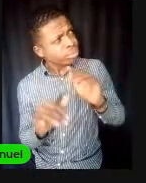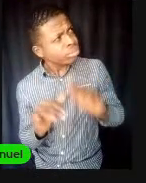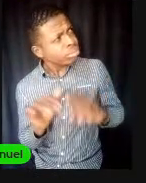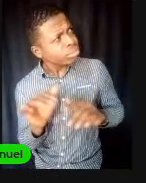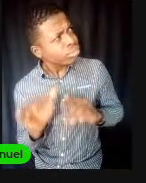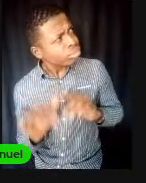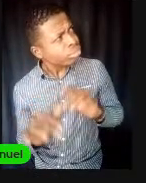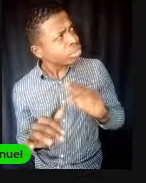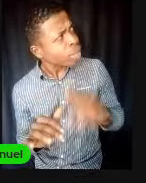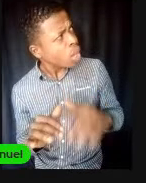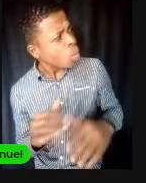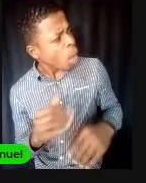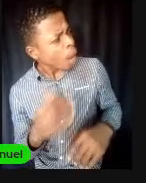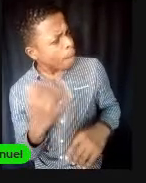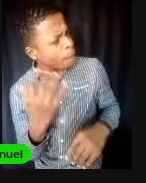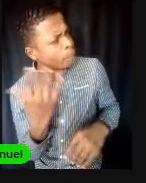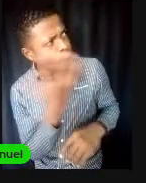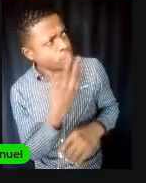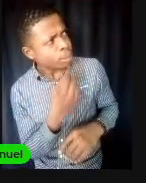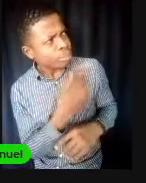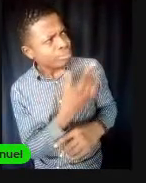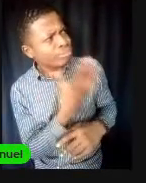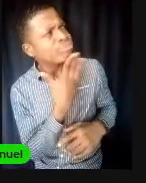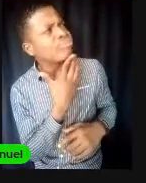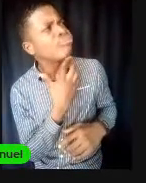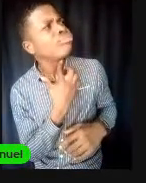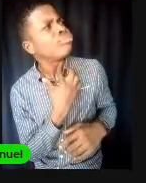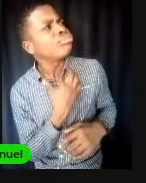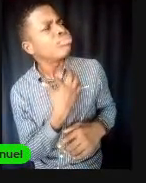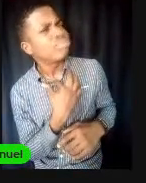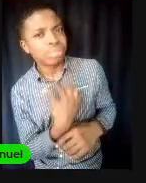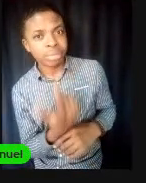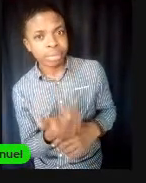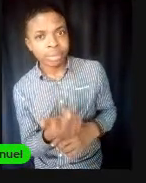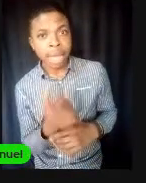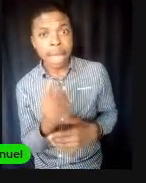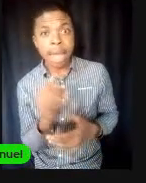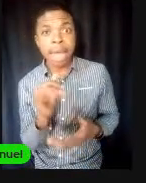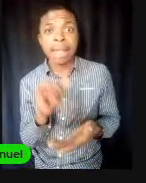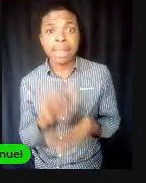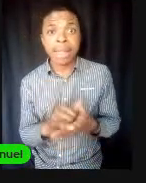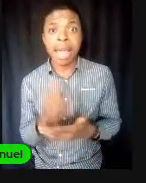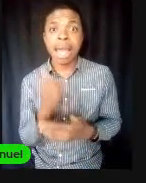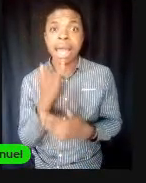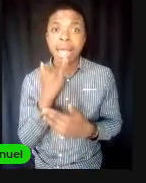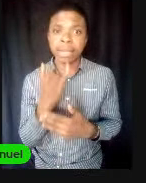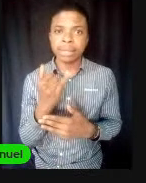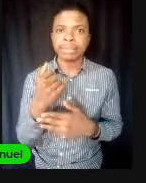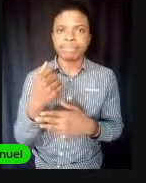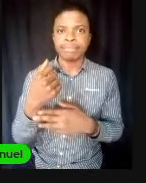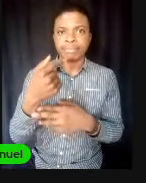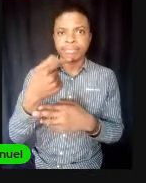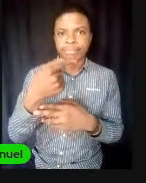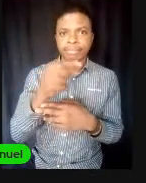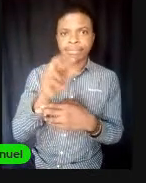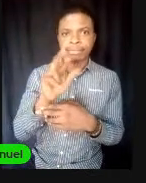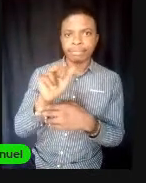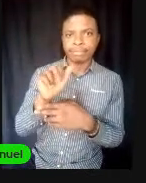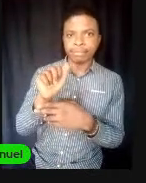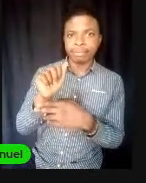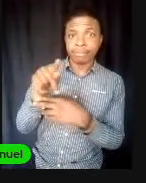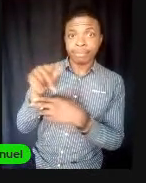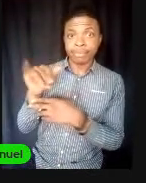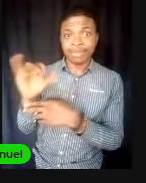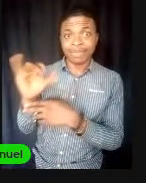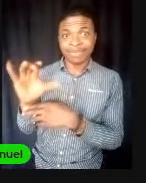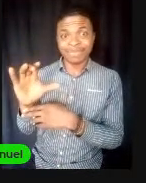it, you just be looking and be admiring it, right? That is a graphic design. It's simple most of the time,